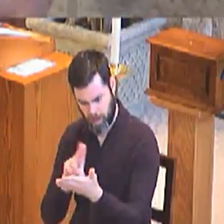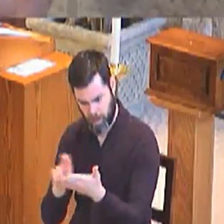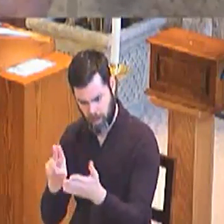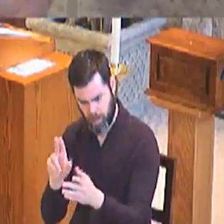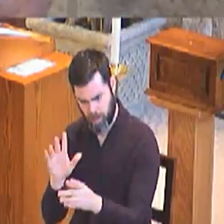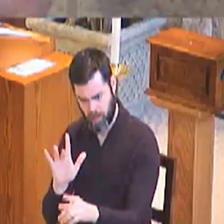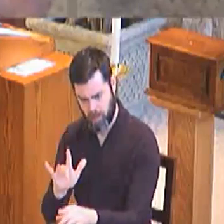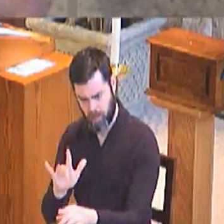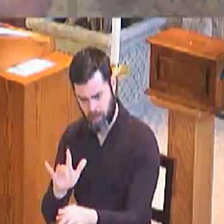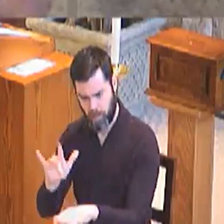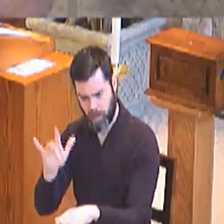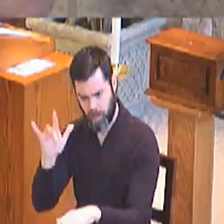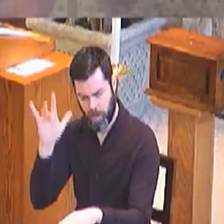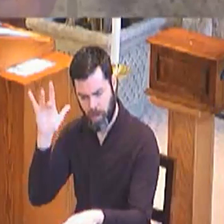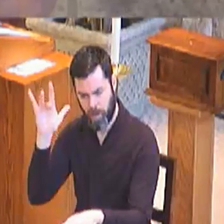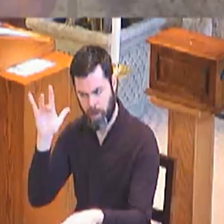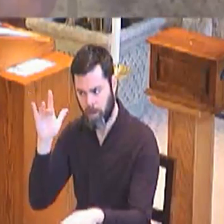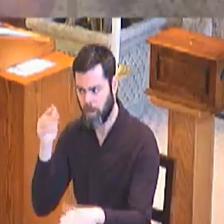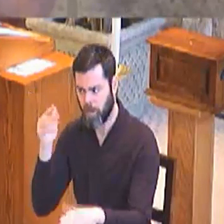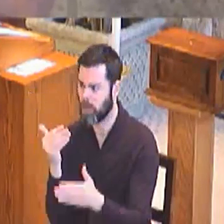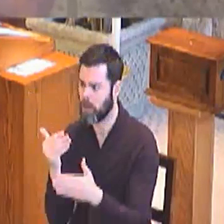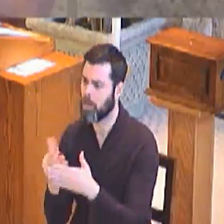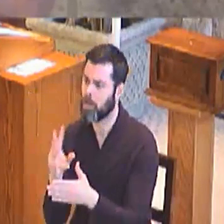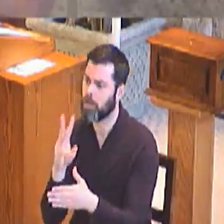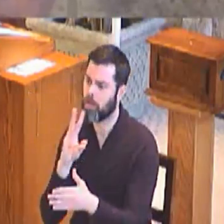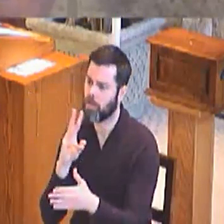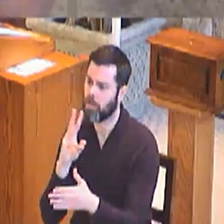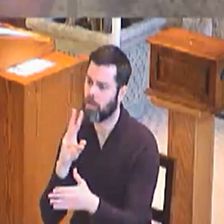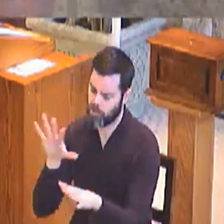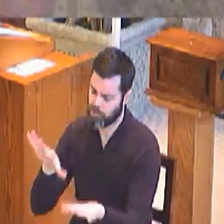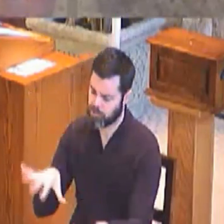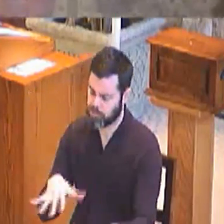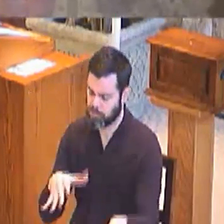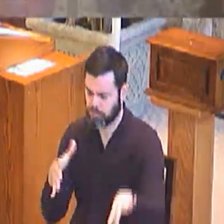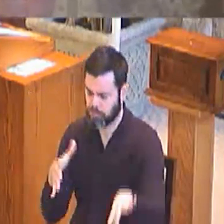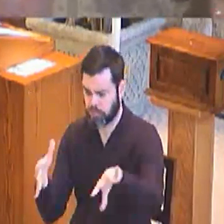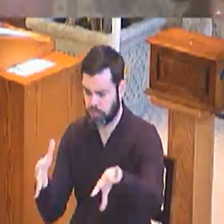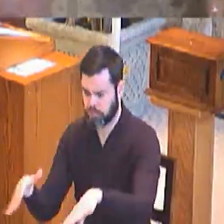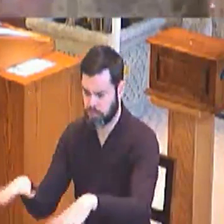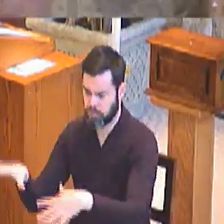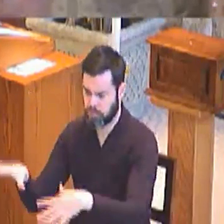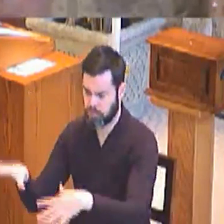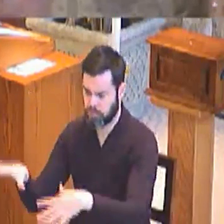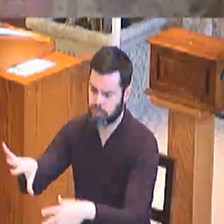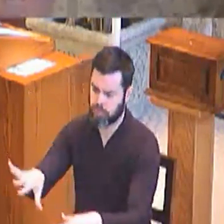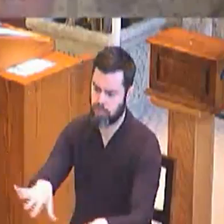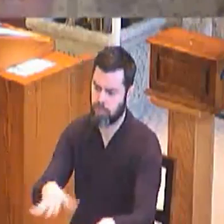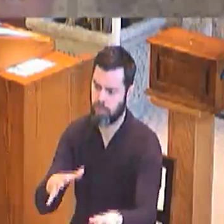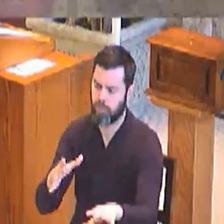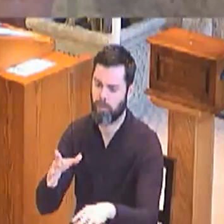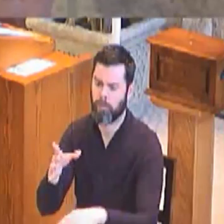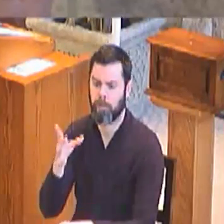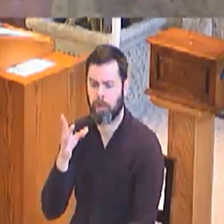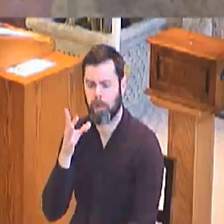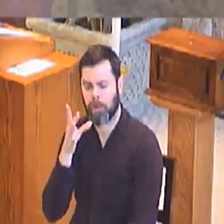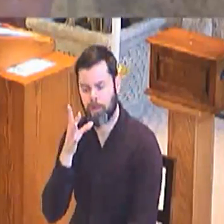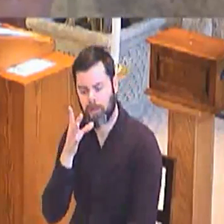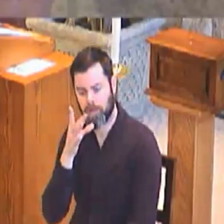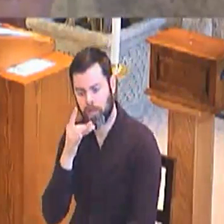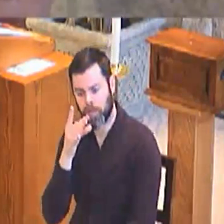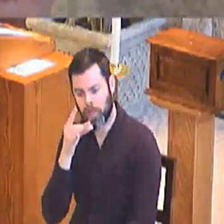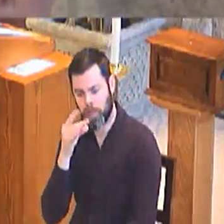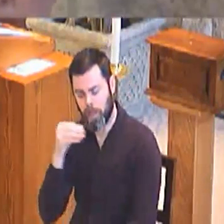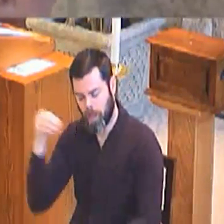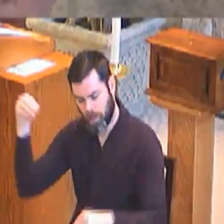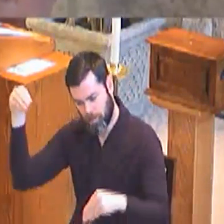beside the tideless sea. The light of a God was on its streets.